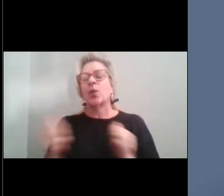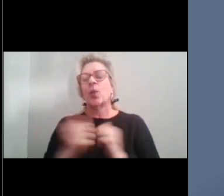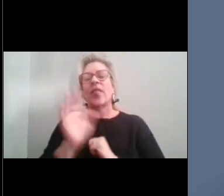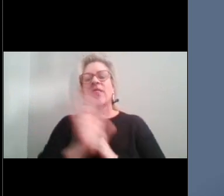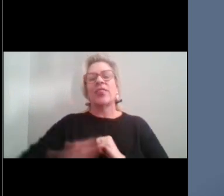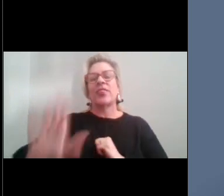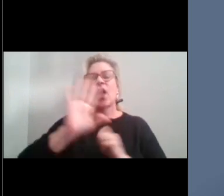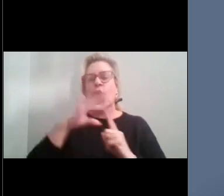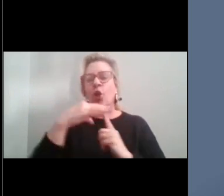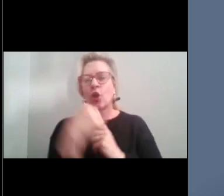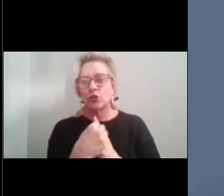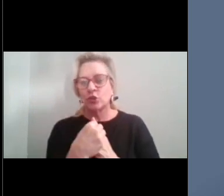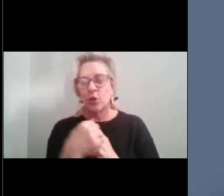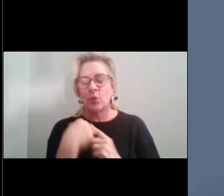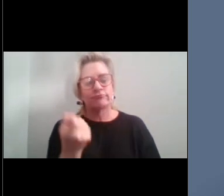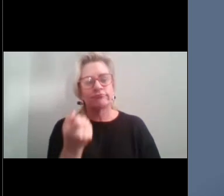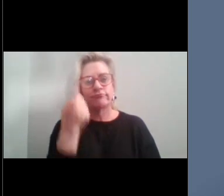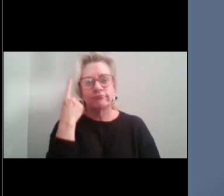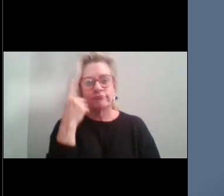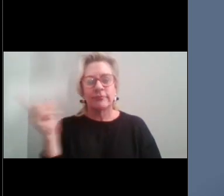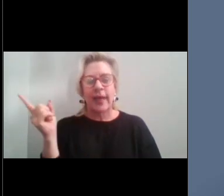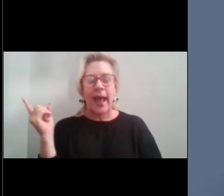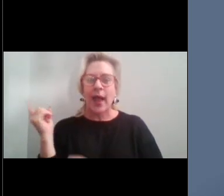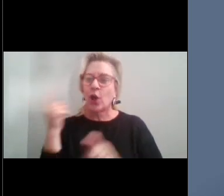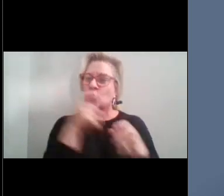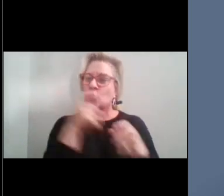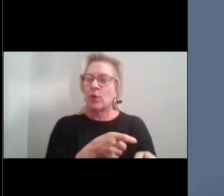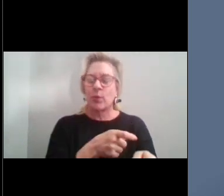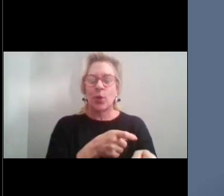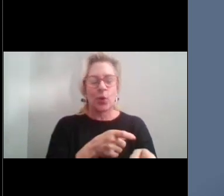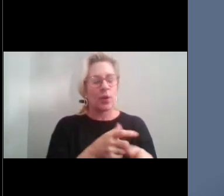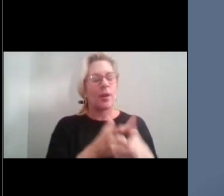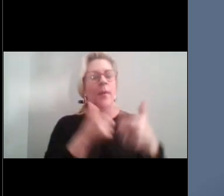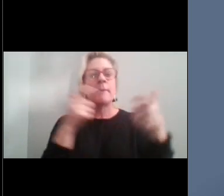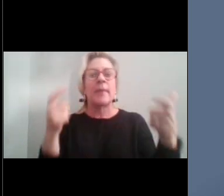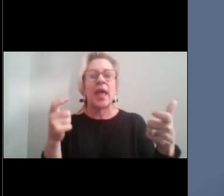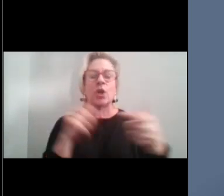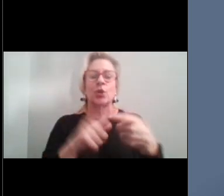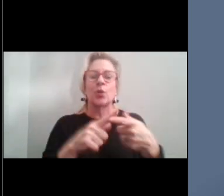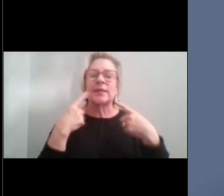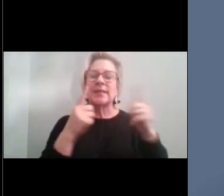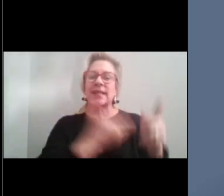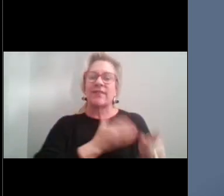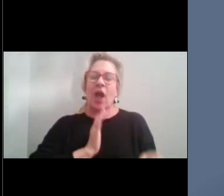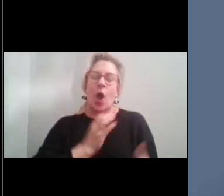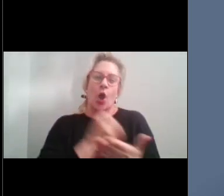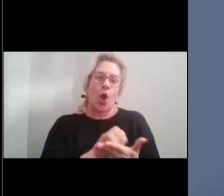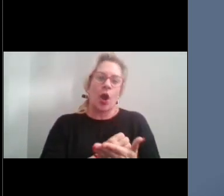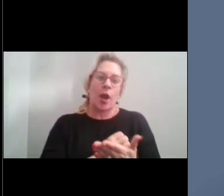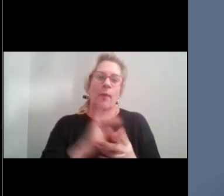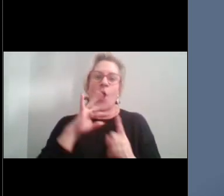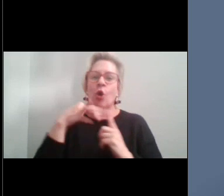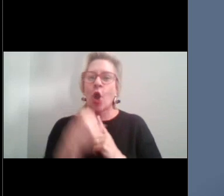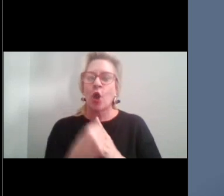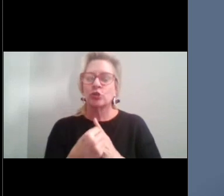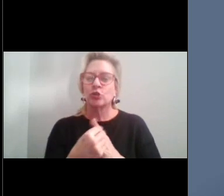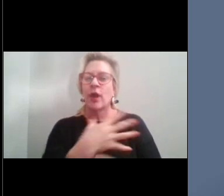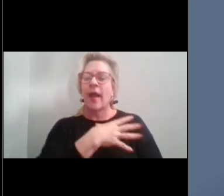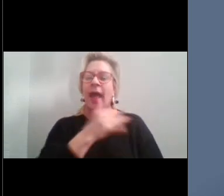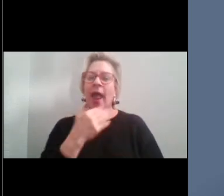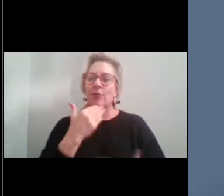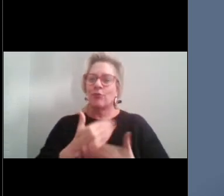We know that tribal organizations contribute immensely to the success of our economy, culture, and quality of life, and look forward to